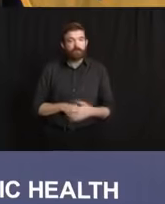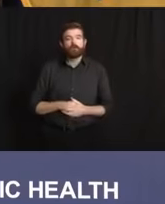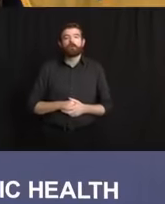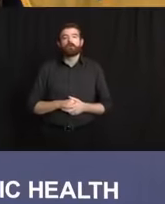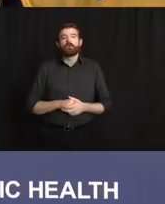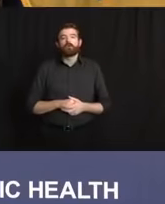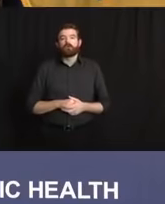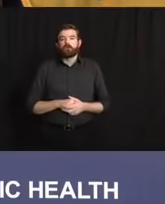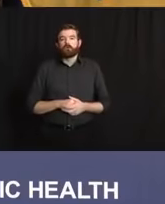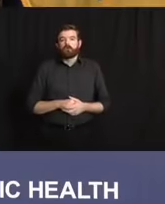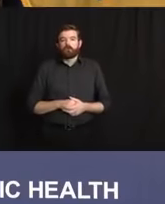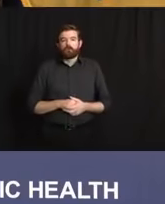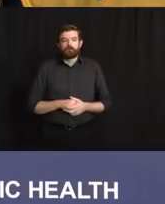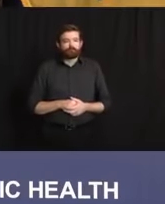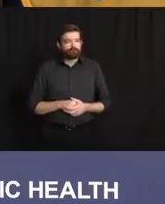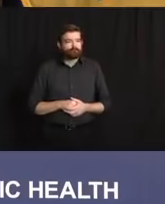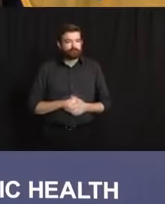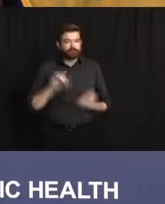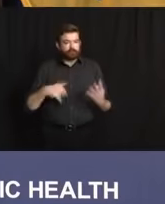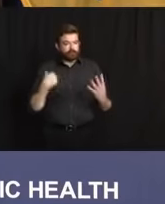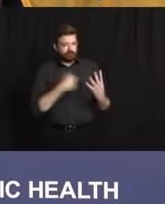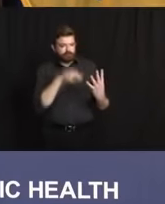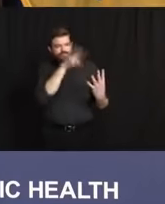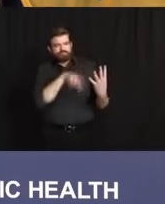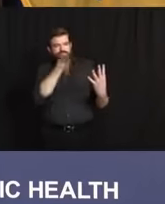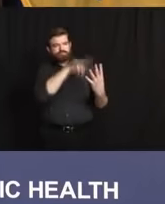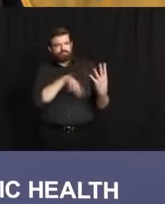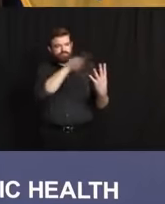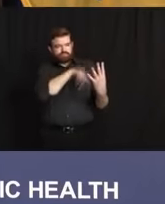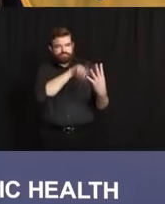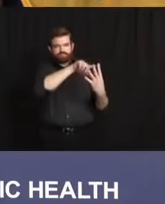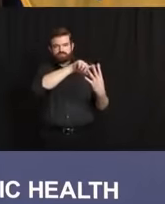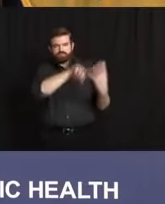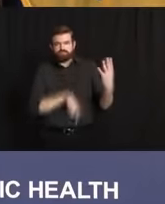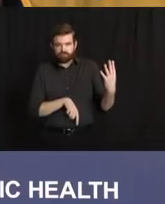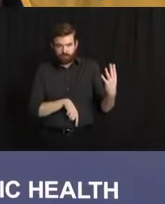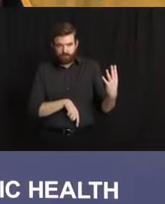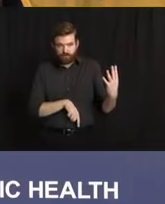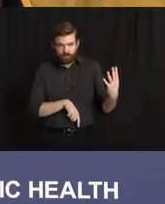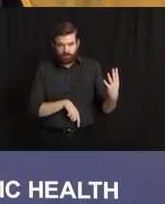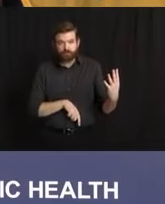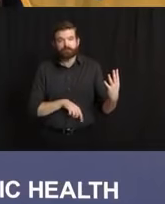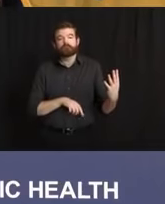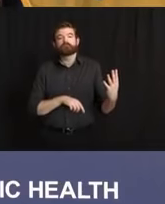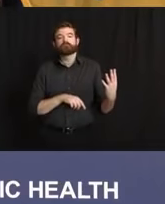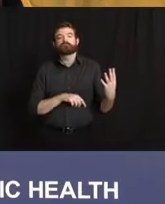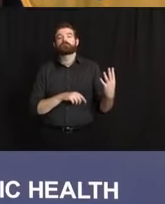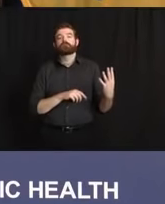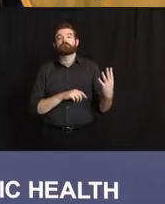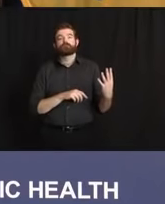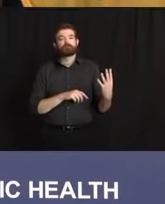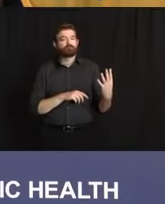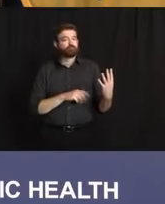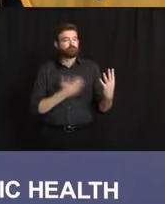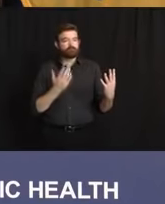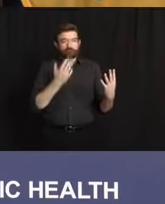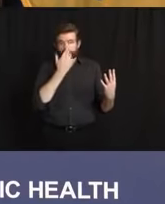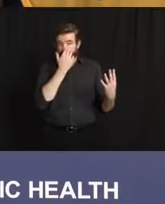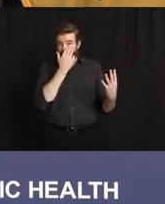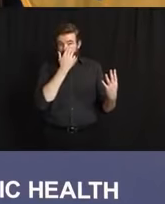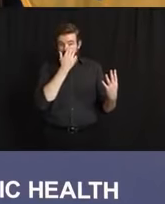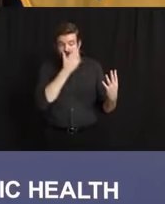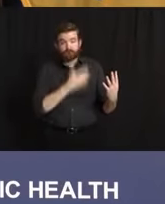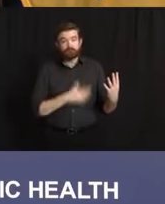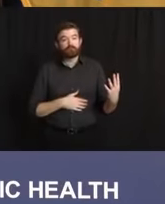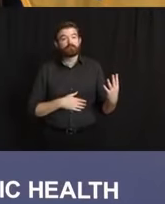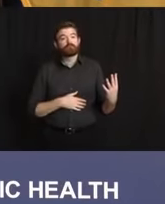And there's no confusion about what the denominator is. It's literally How many people are tested positive as of today? It